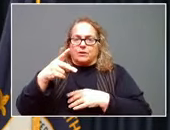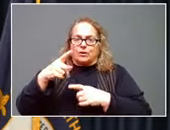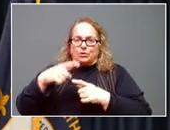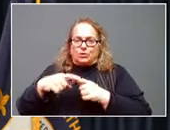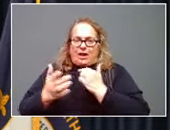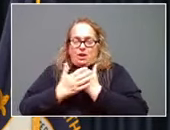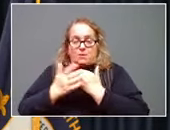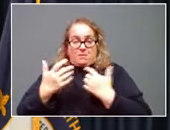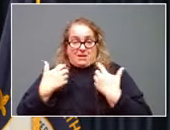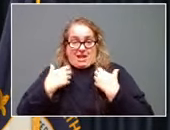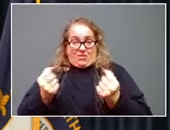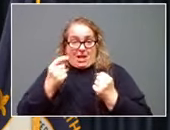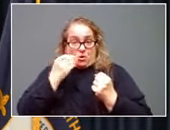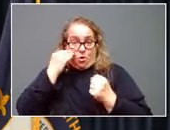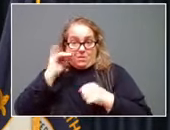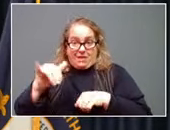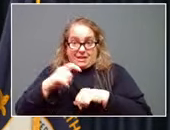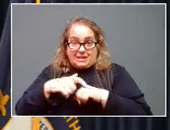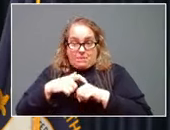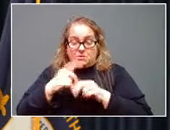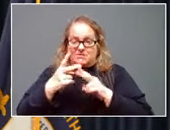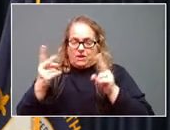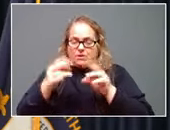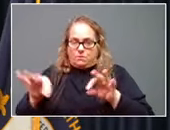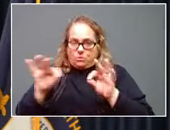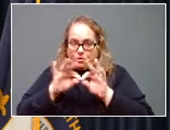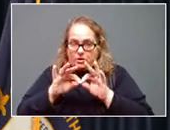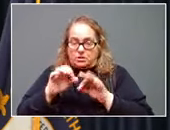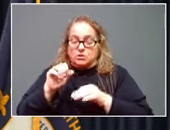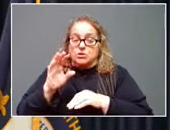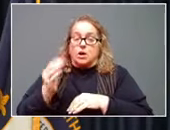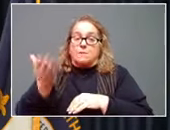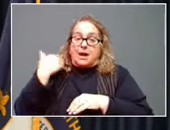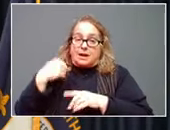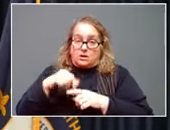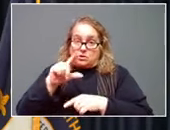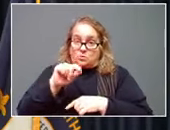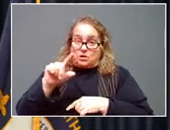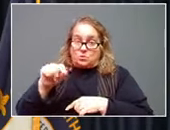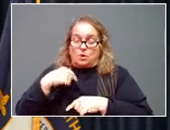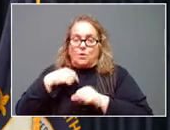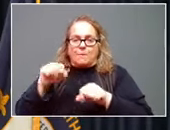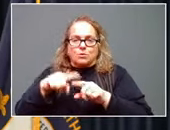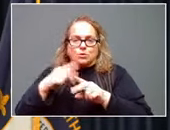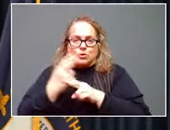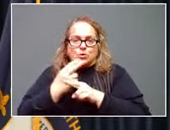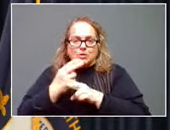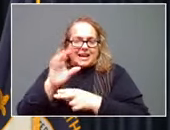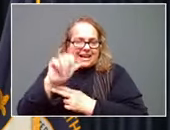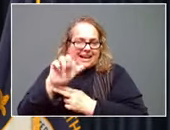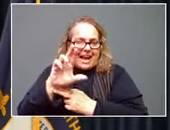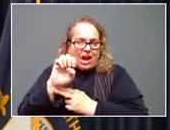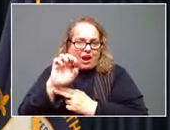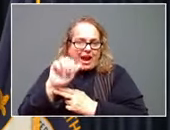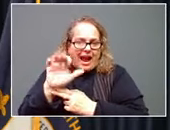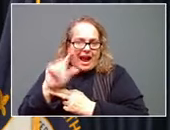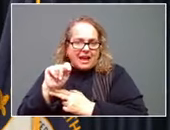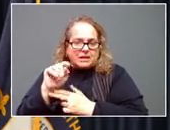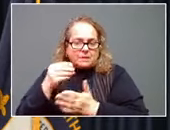during that time had been so important. And so back in 2020, we were able to use CARES Act dollars to launch the Healthy at Home